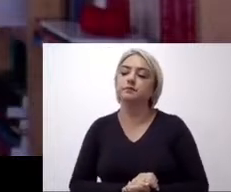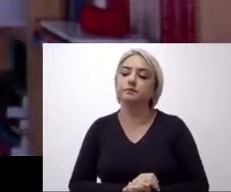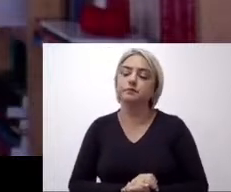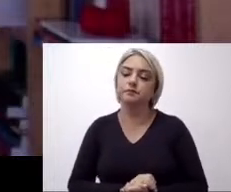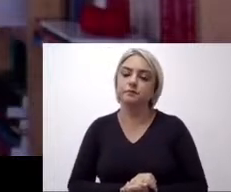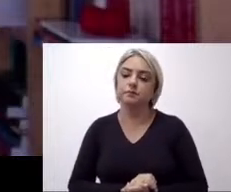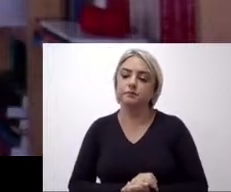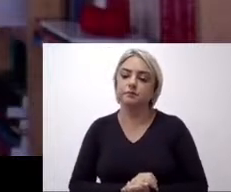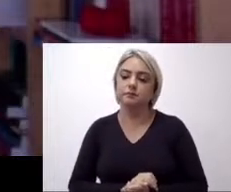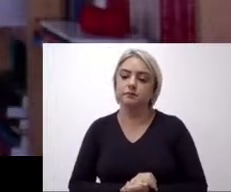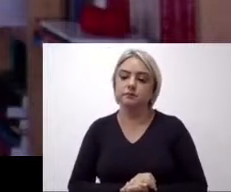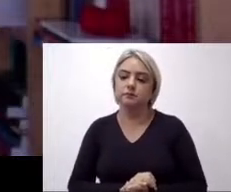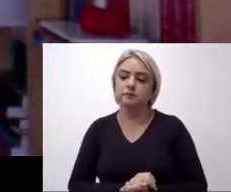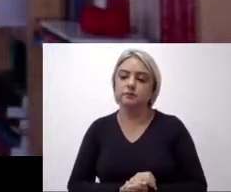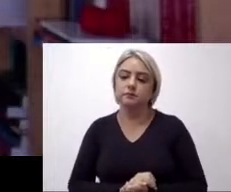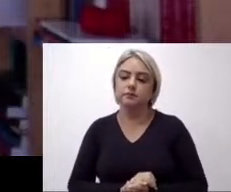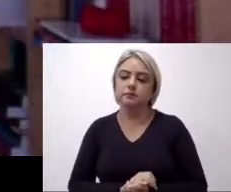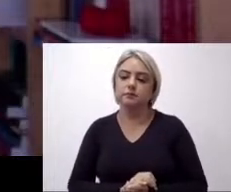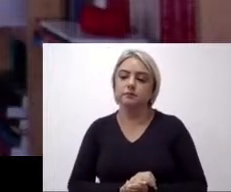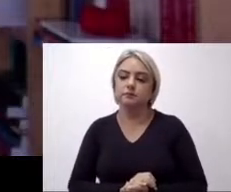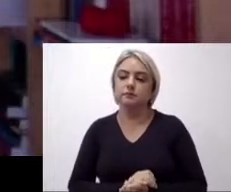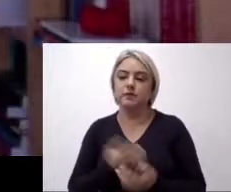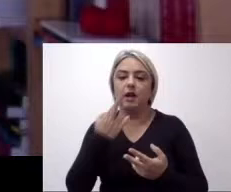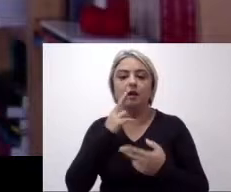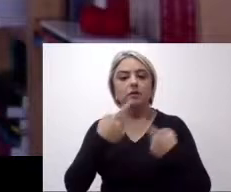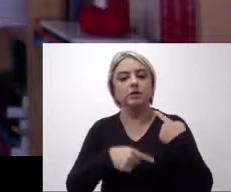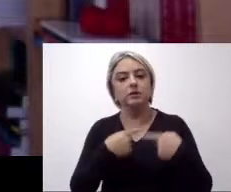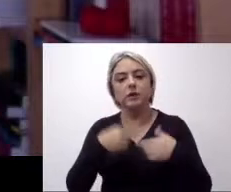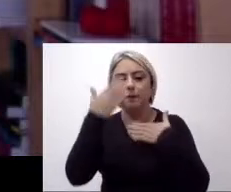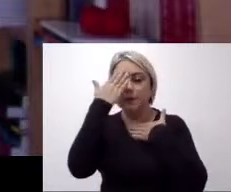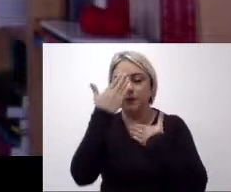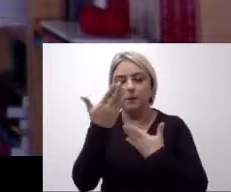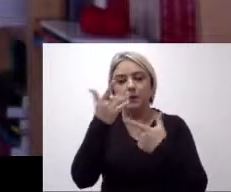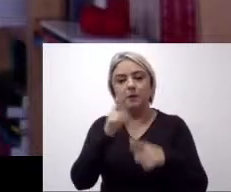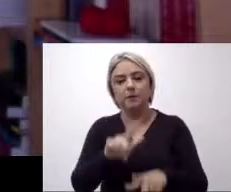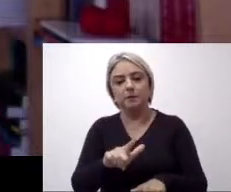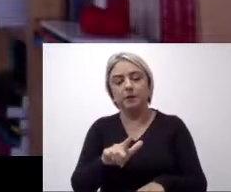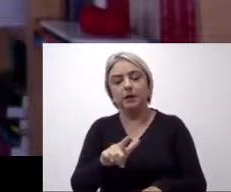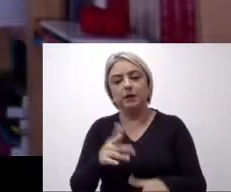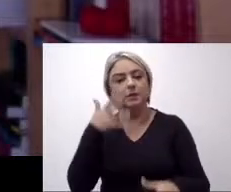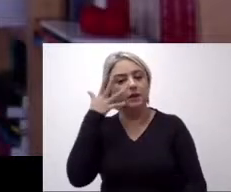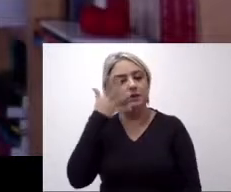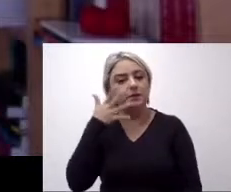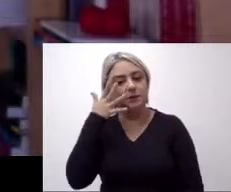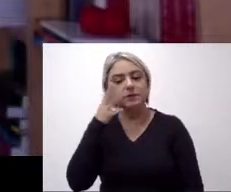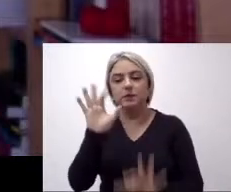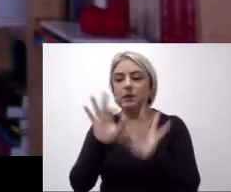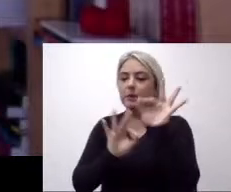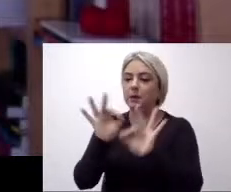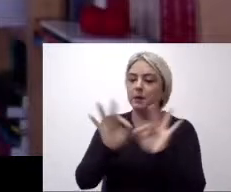the discussion. And thanks again for the presentation, for the organization, and for